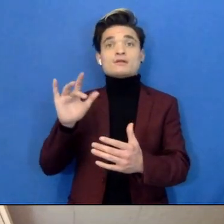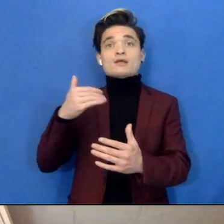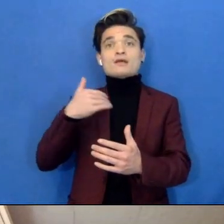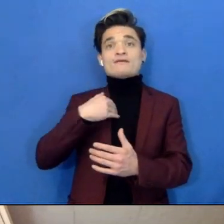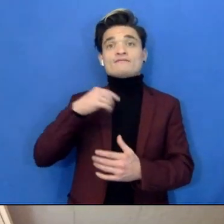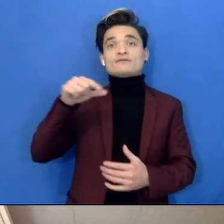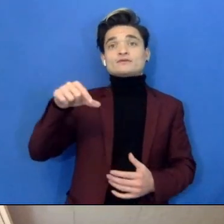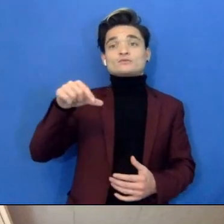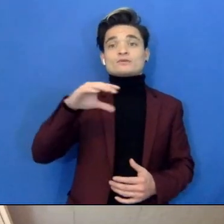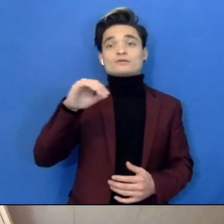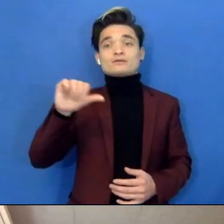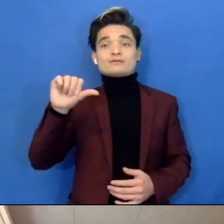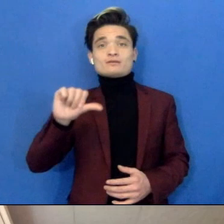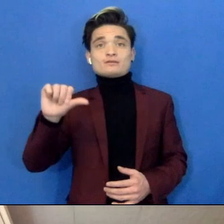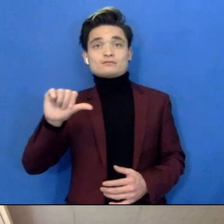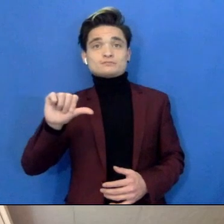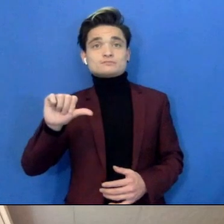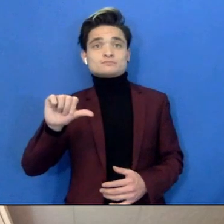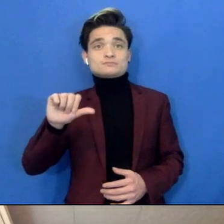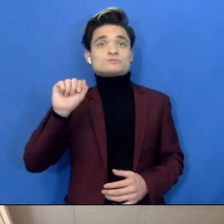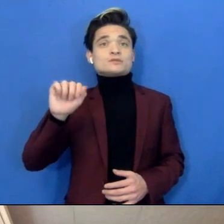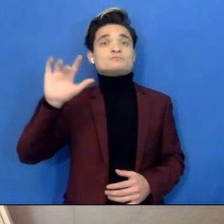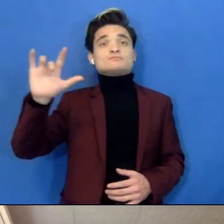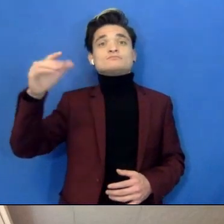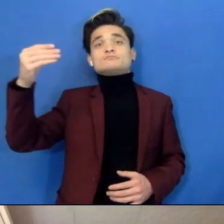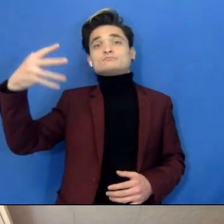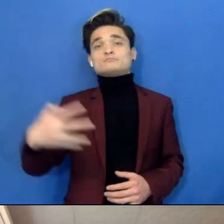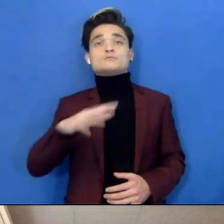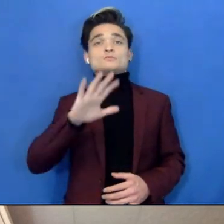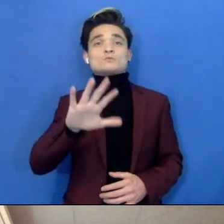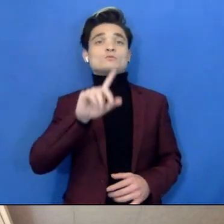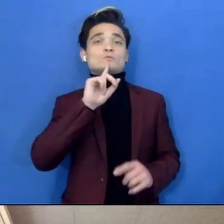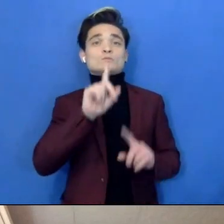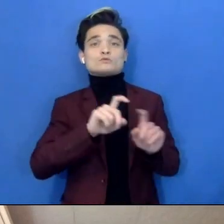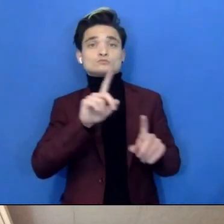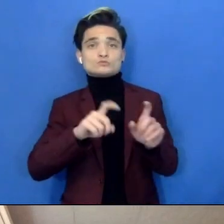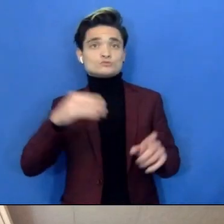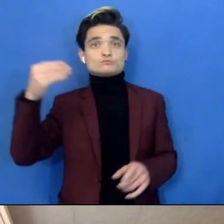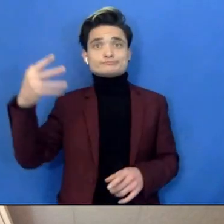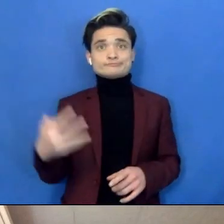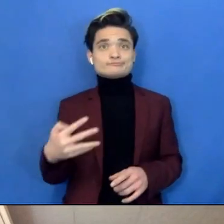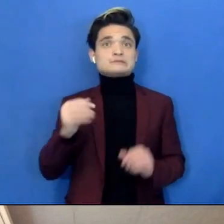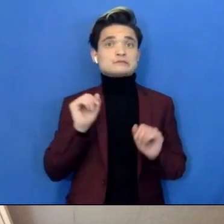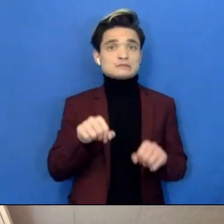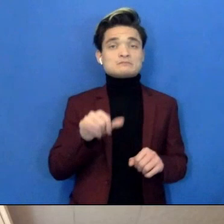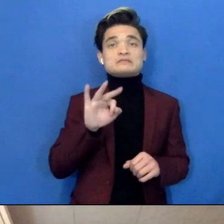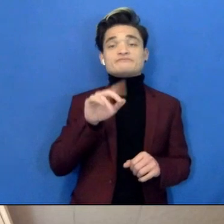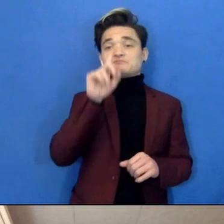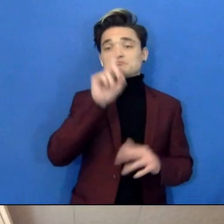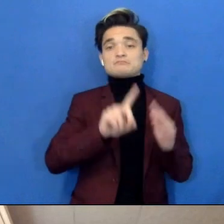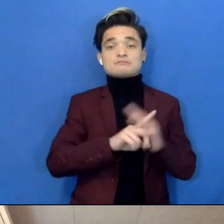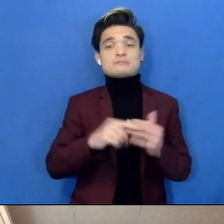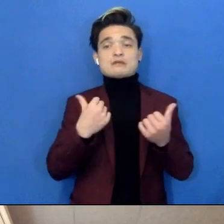write your questions to the panelists. Should you have any at any point, feel super free to write your questions